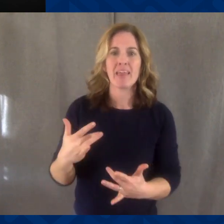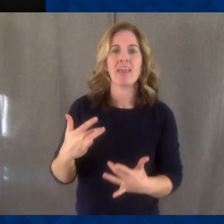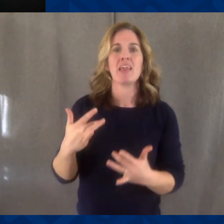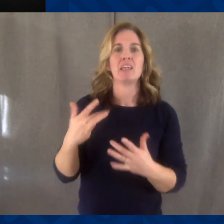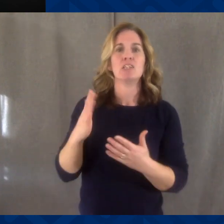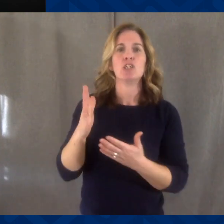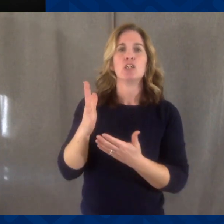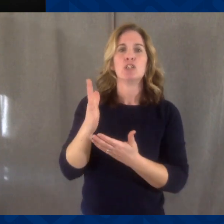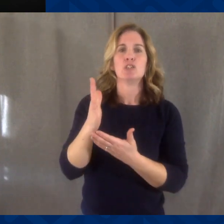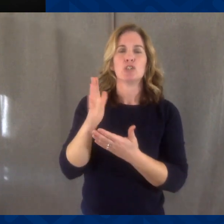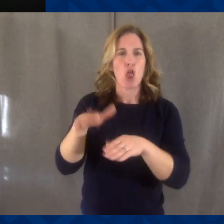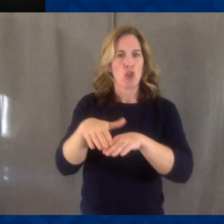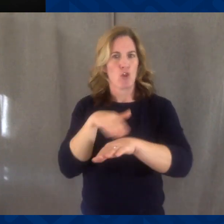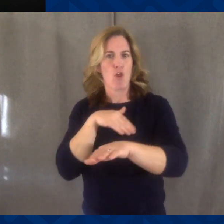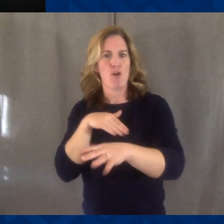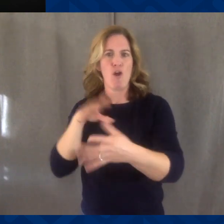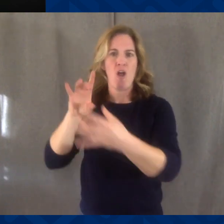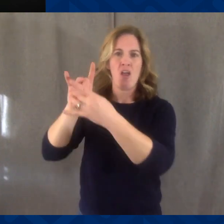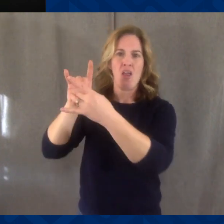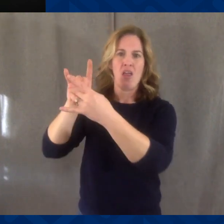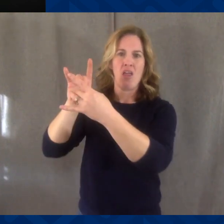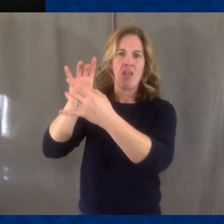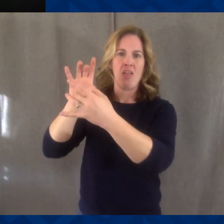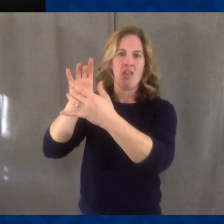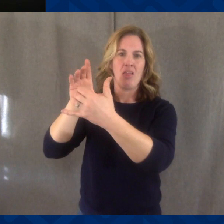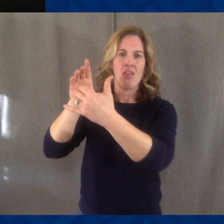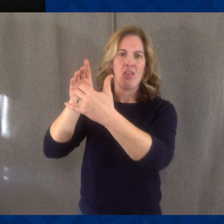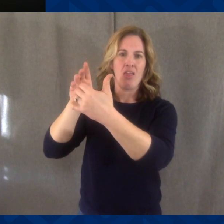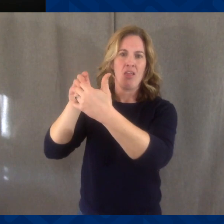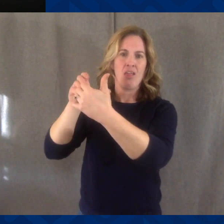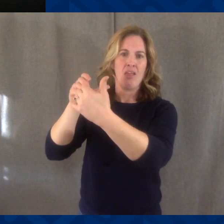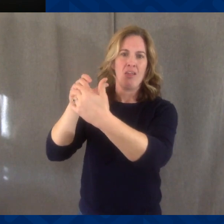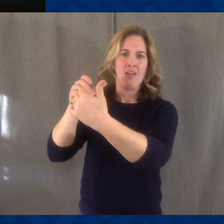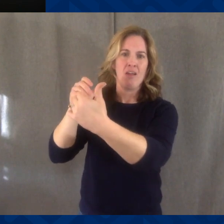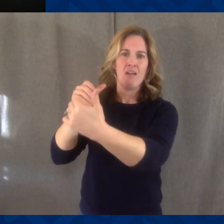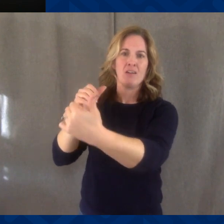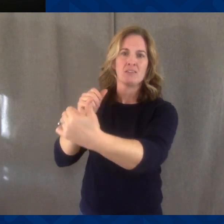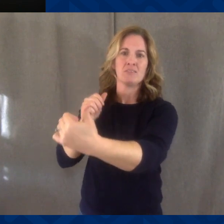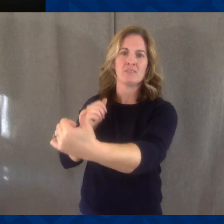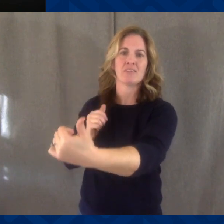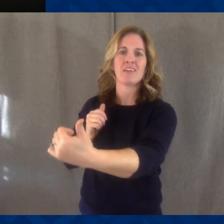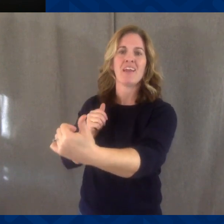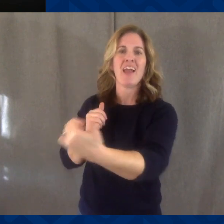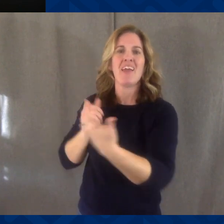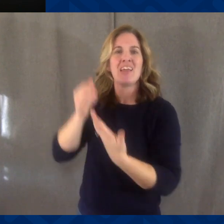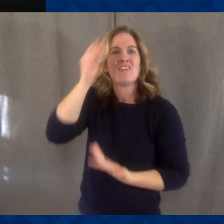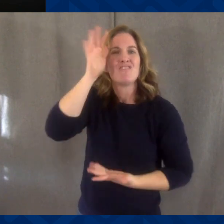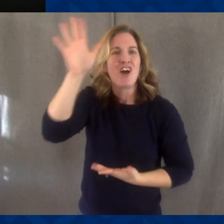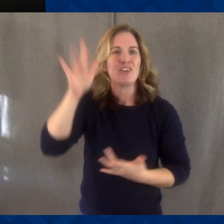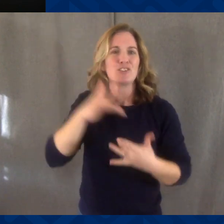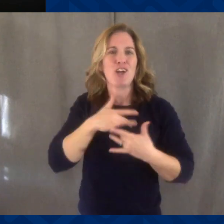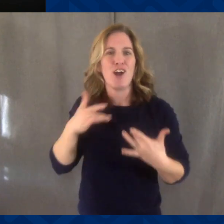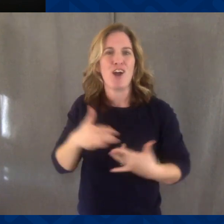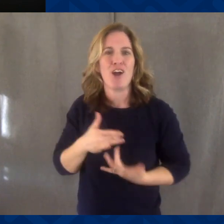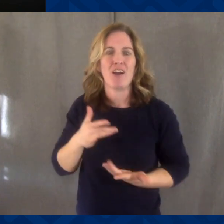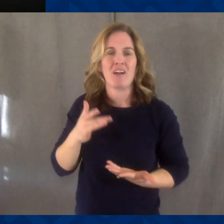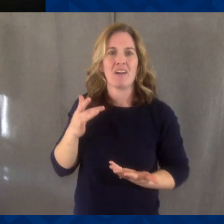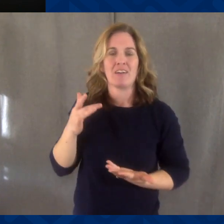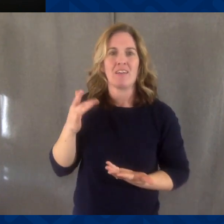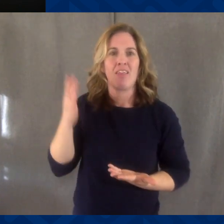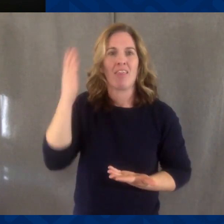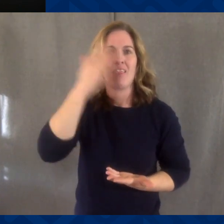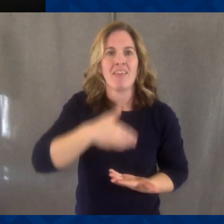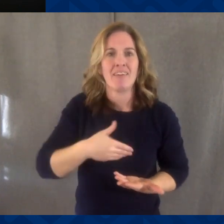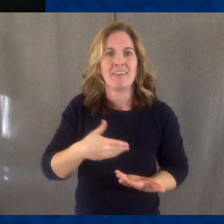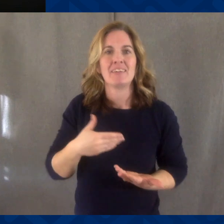slow drift. And before long, you've missed out on the Father's heart. There's this vacancy in